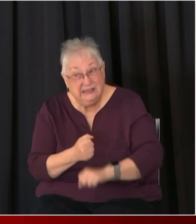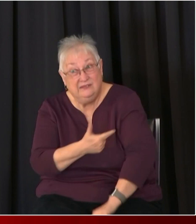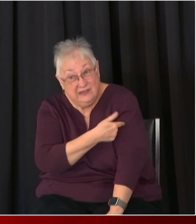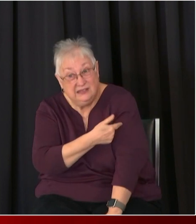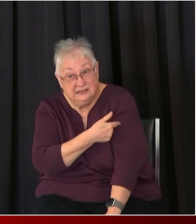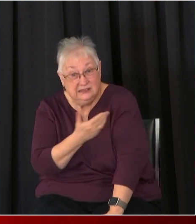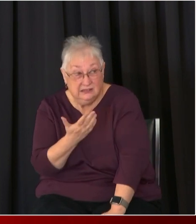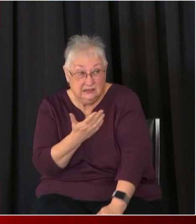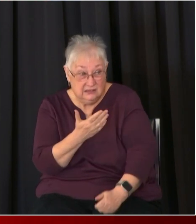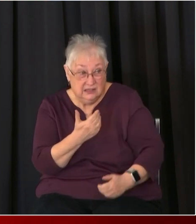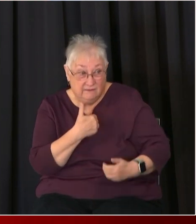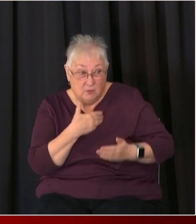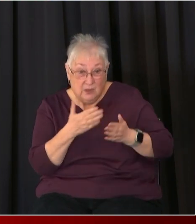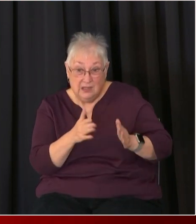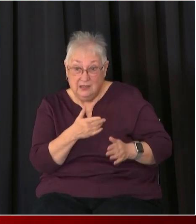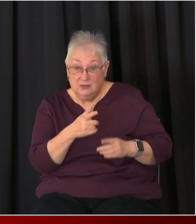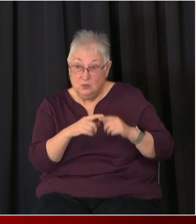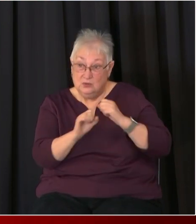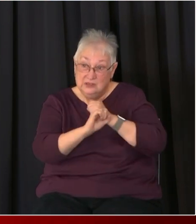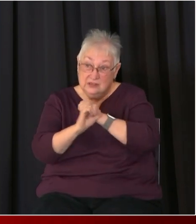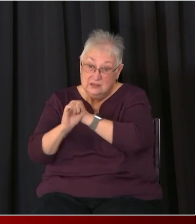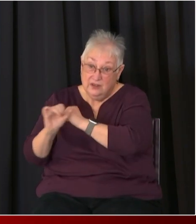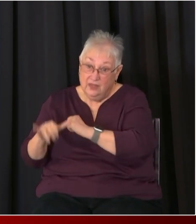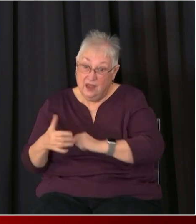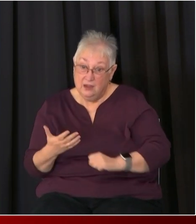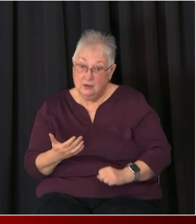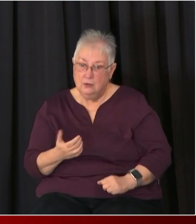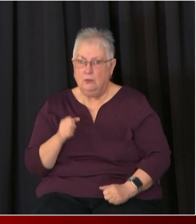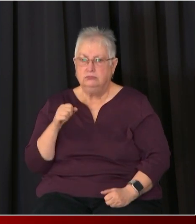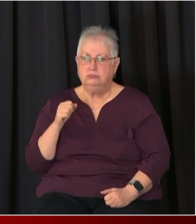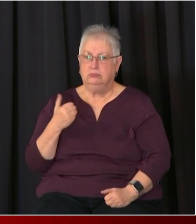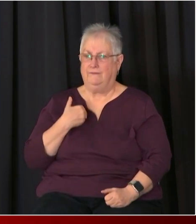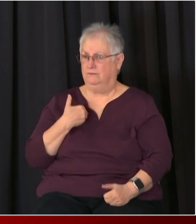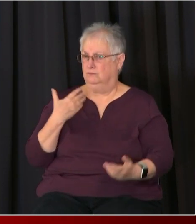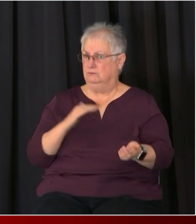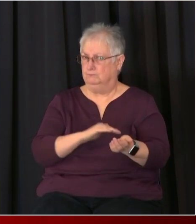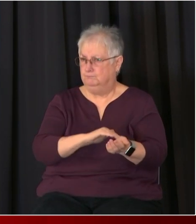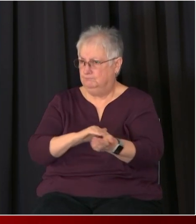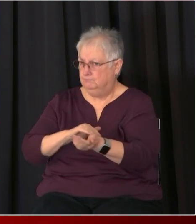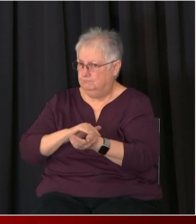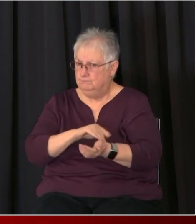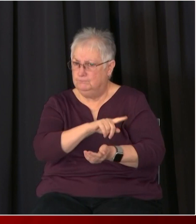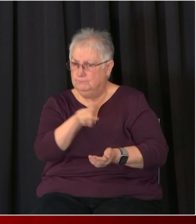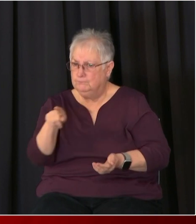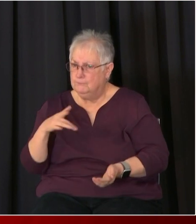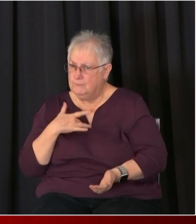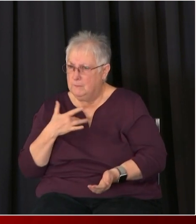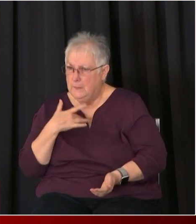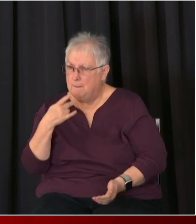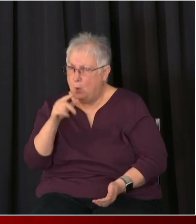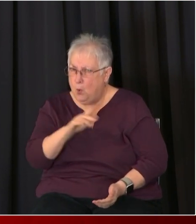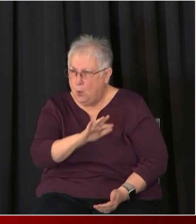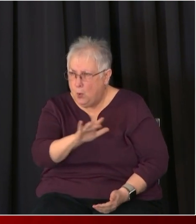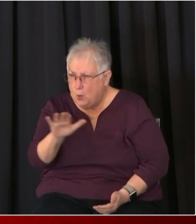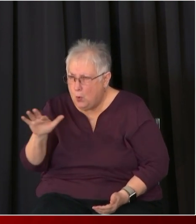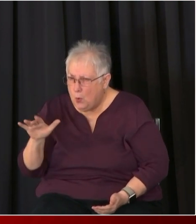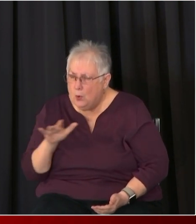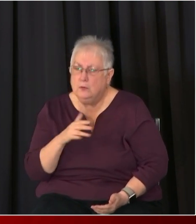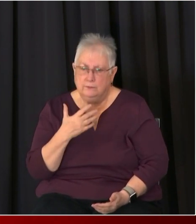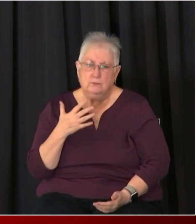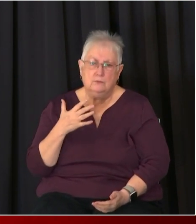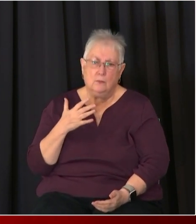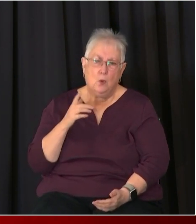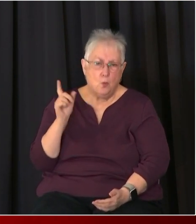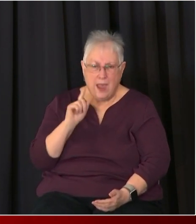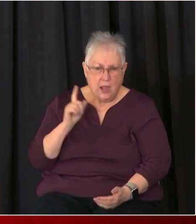Dr. Nesbitt. Sure, and we've actually done some polling to be able to understand where the concerns are,